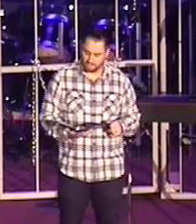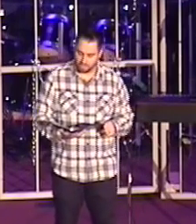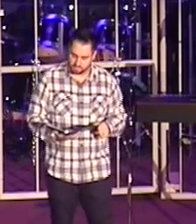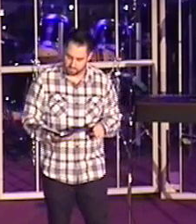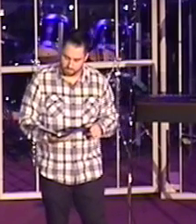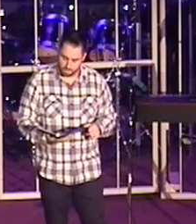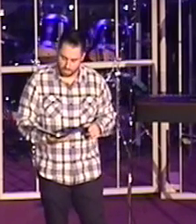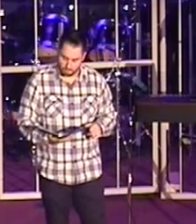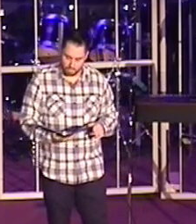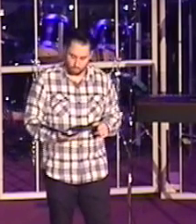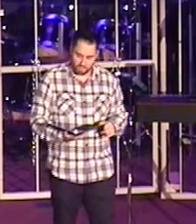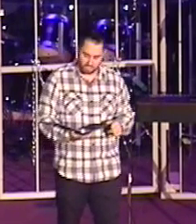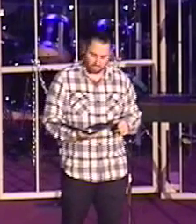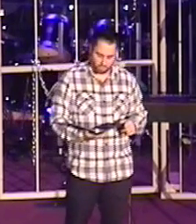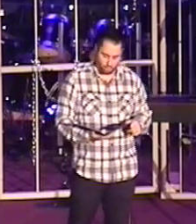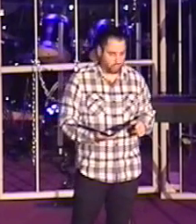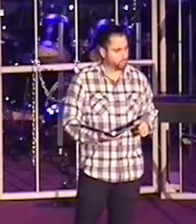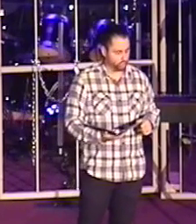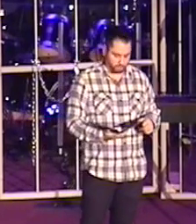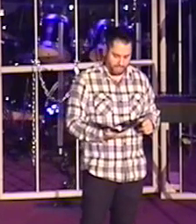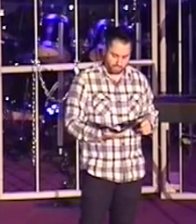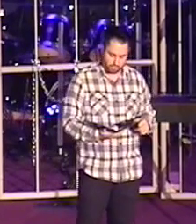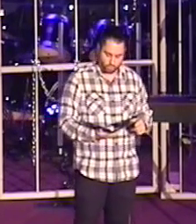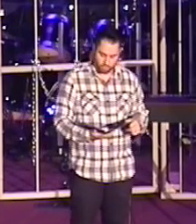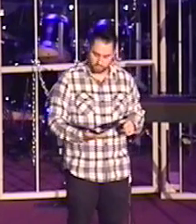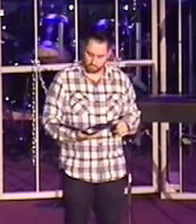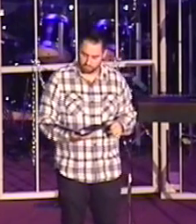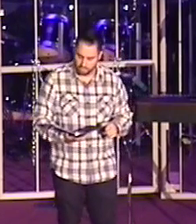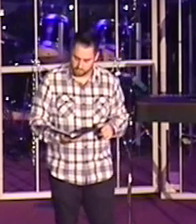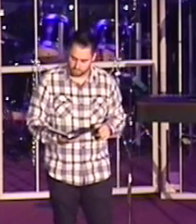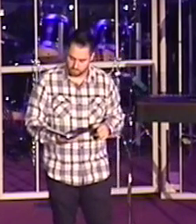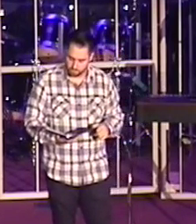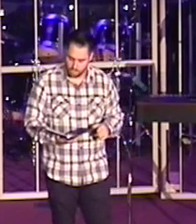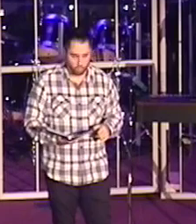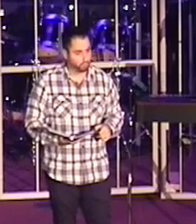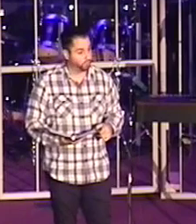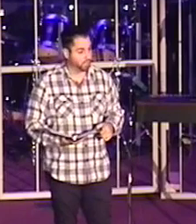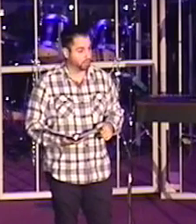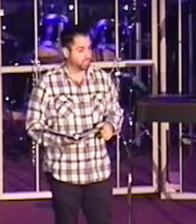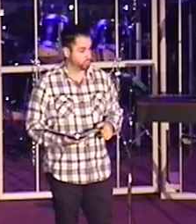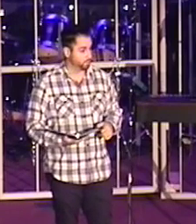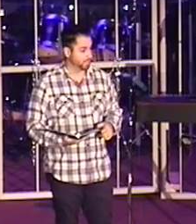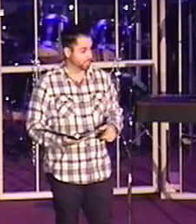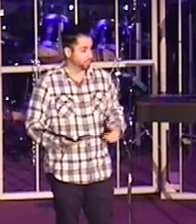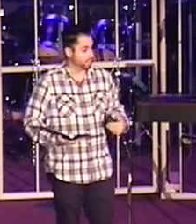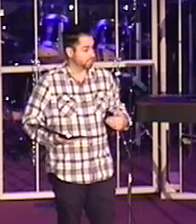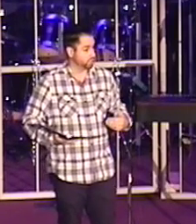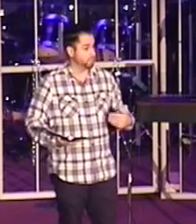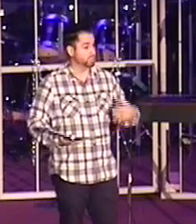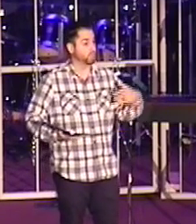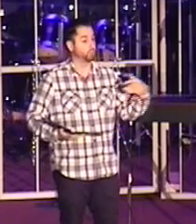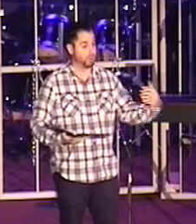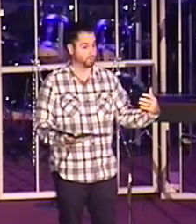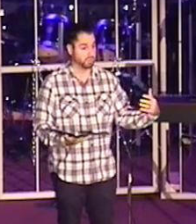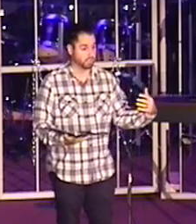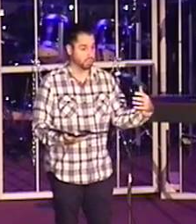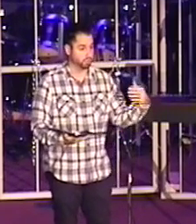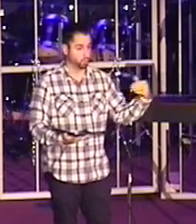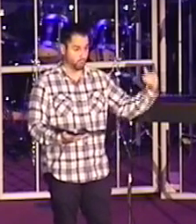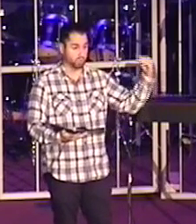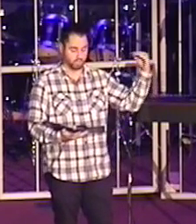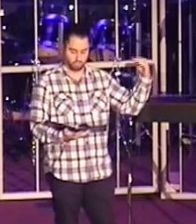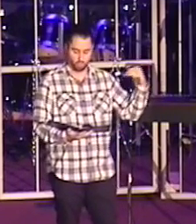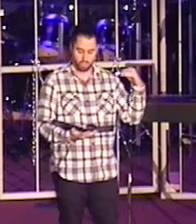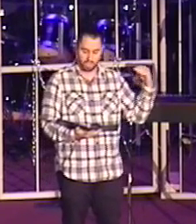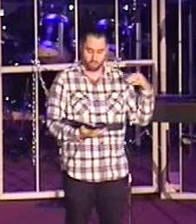says, slaves, be obedient to those who are your masters according to the flesh, with fear and trembling. So there should be a certain reverence